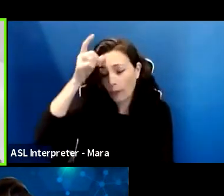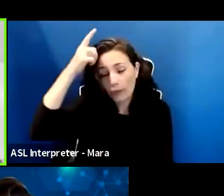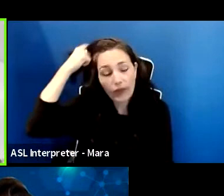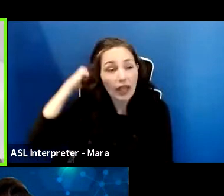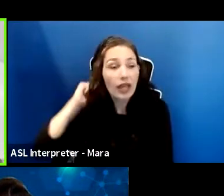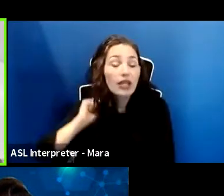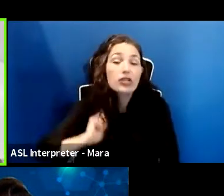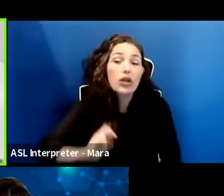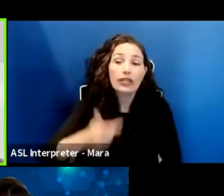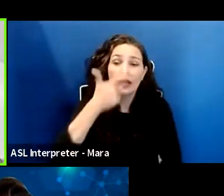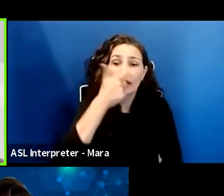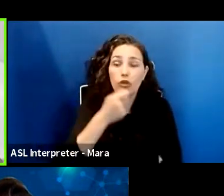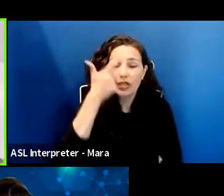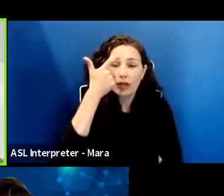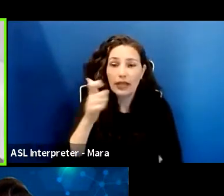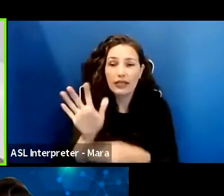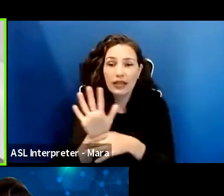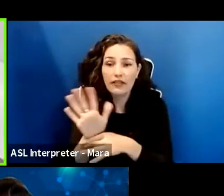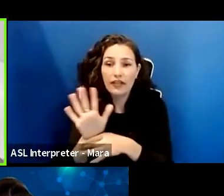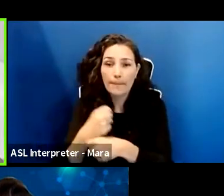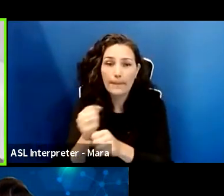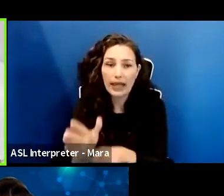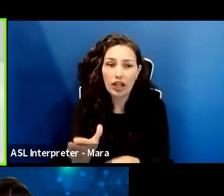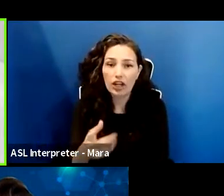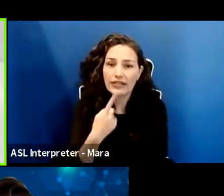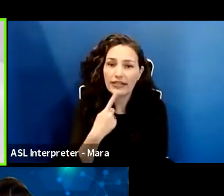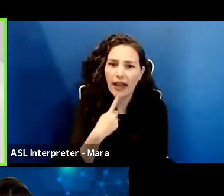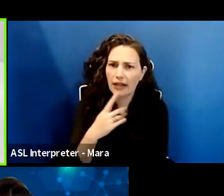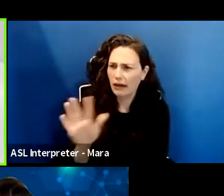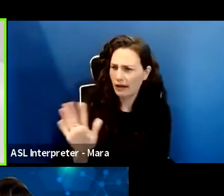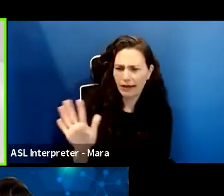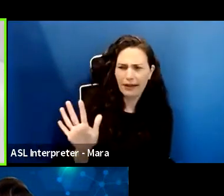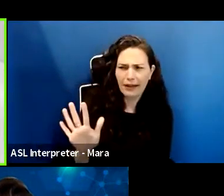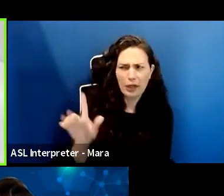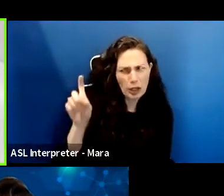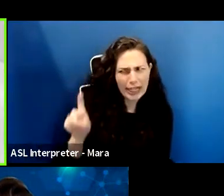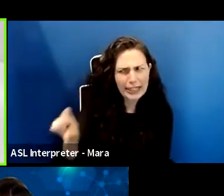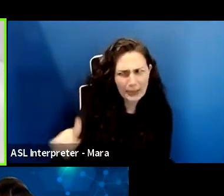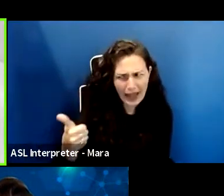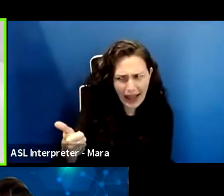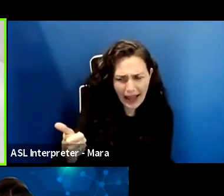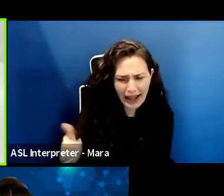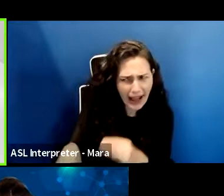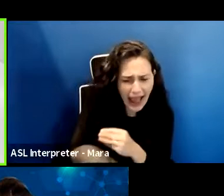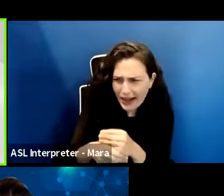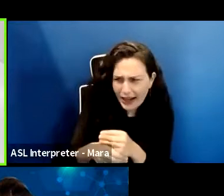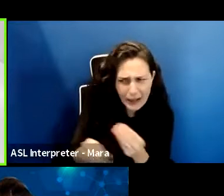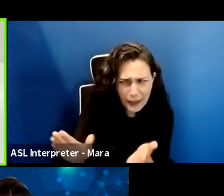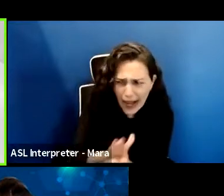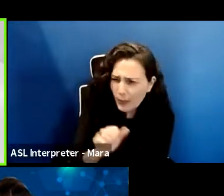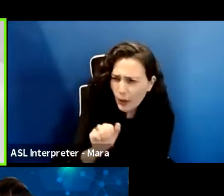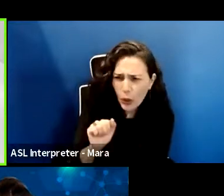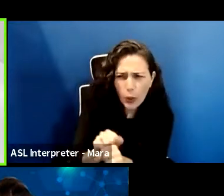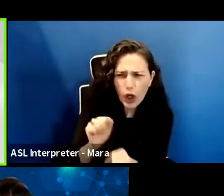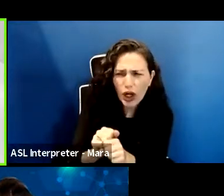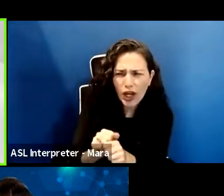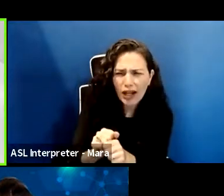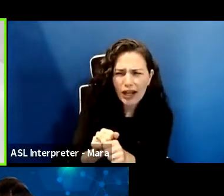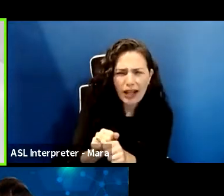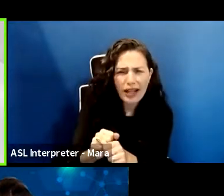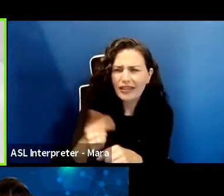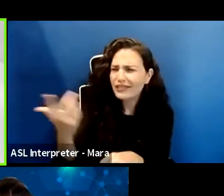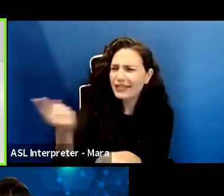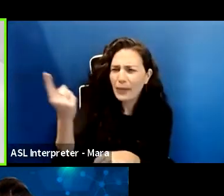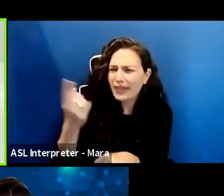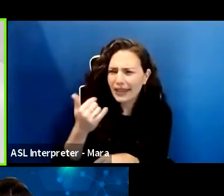of it was that the filmmaker kept saying to me, but there's got to be something else, additional paperwork, more leg time,